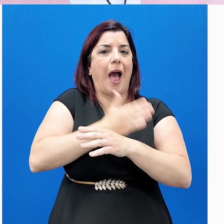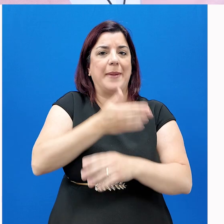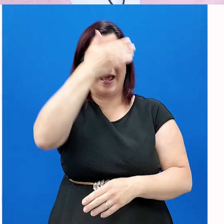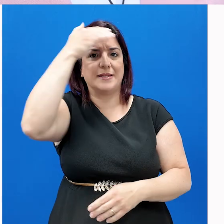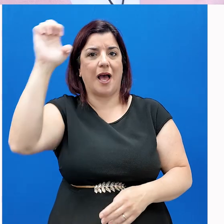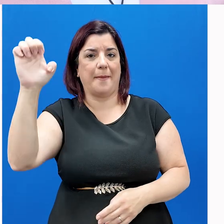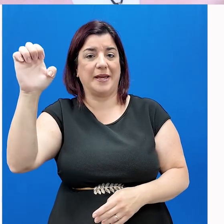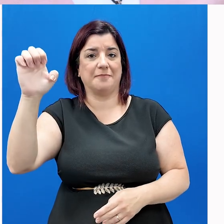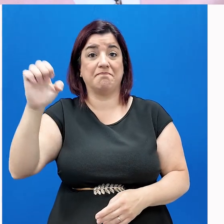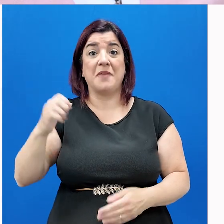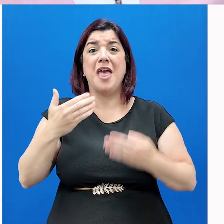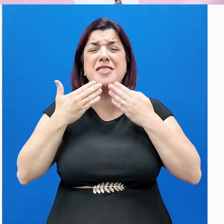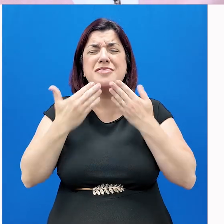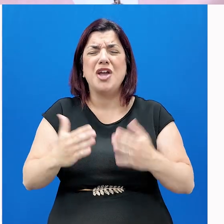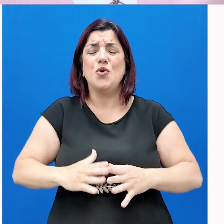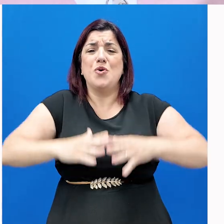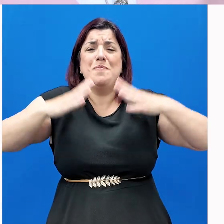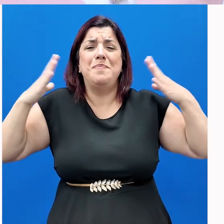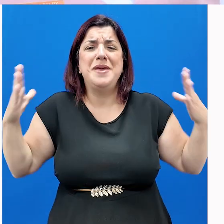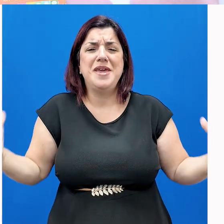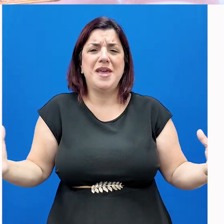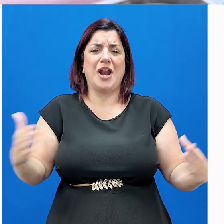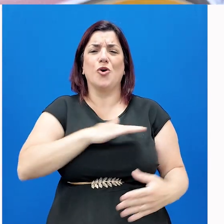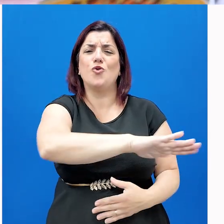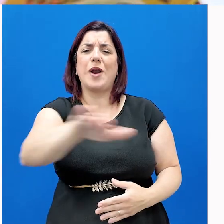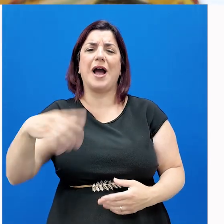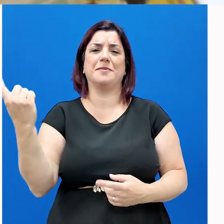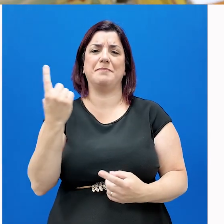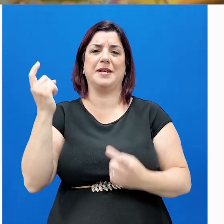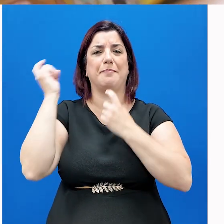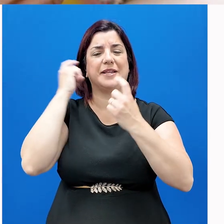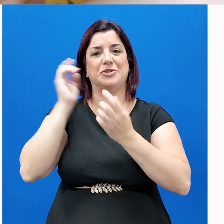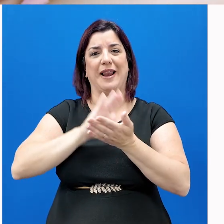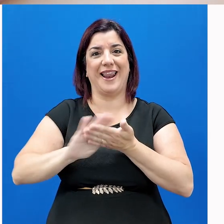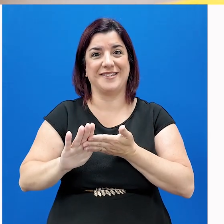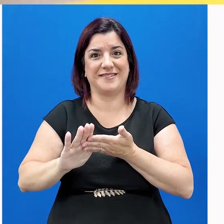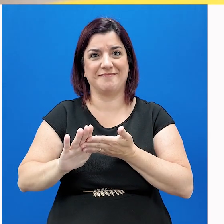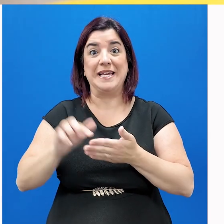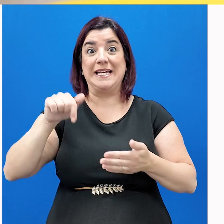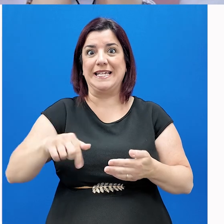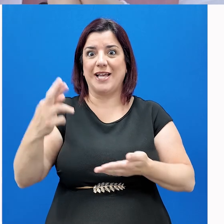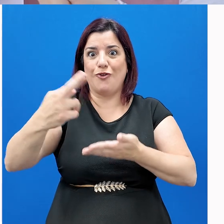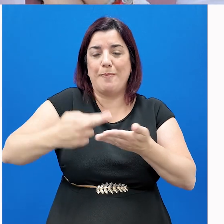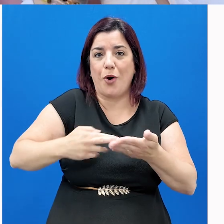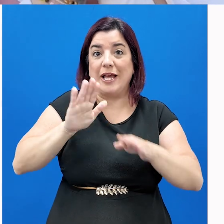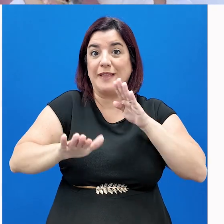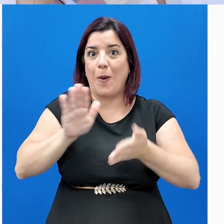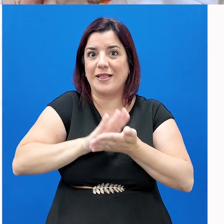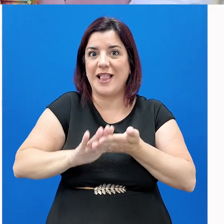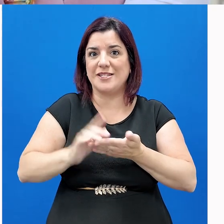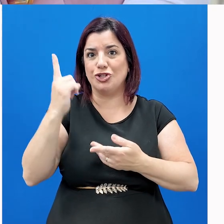A huge thank you to everyone who took part. A full report on the research findings will be published in the upcoming